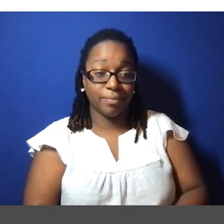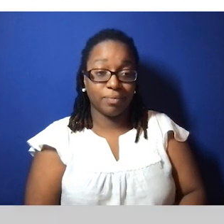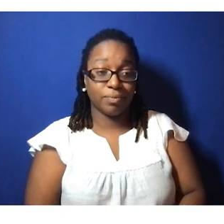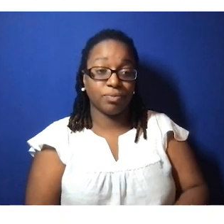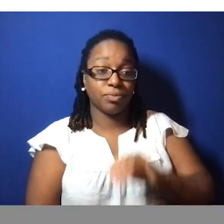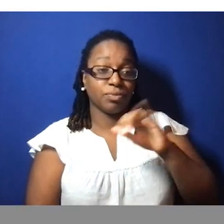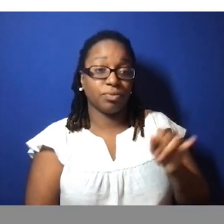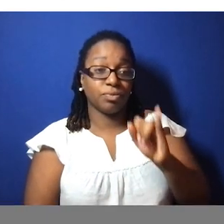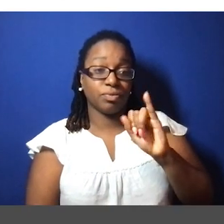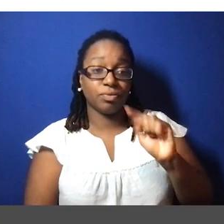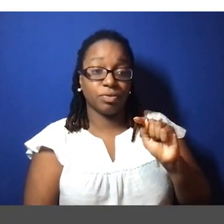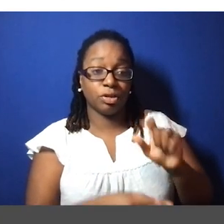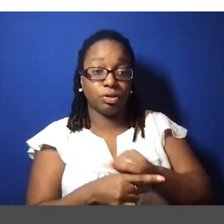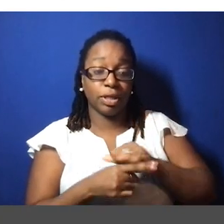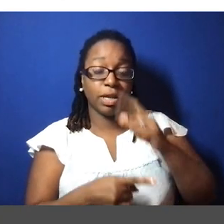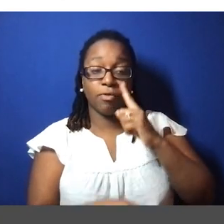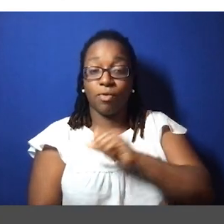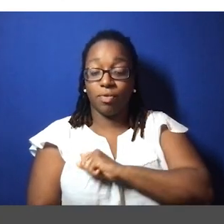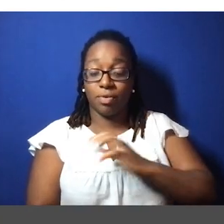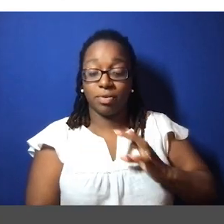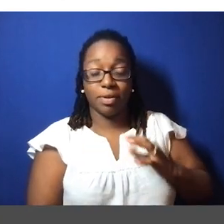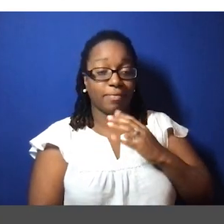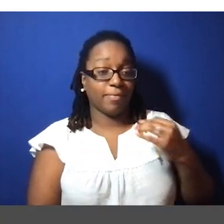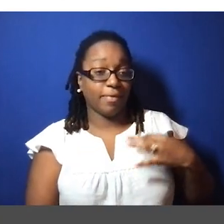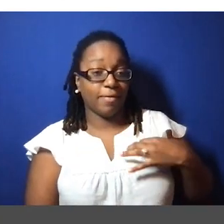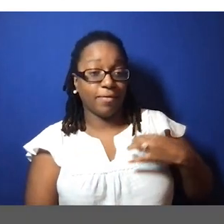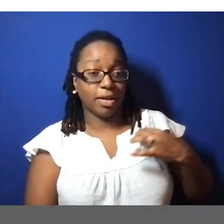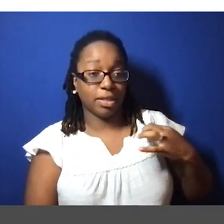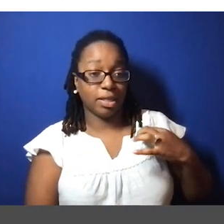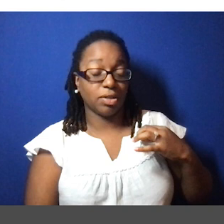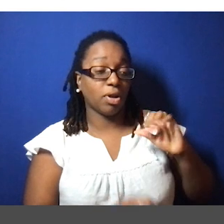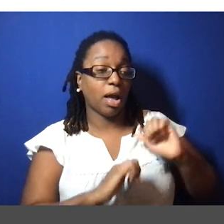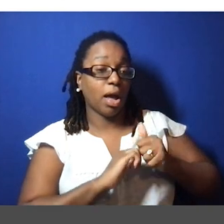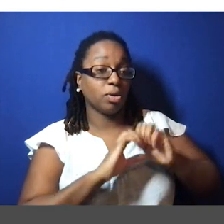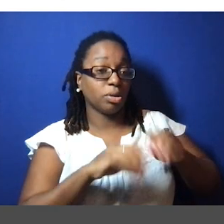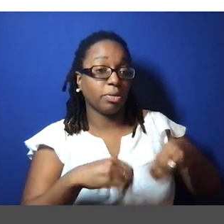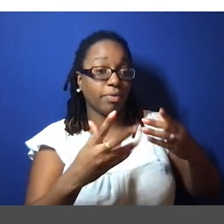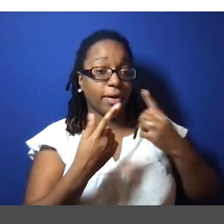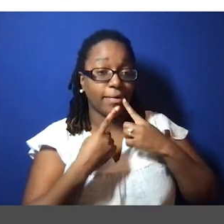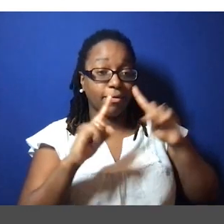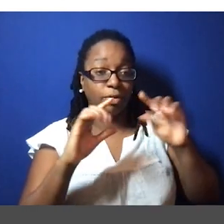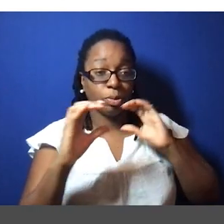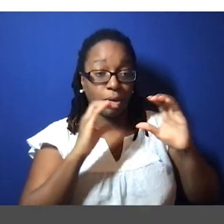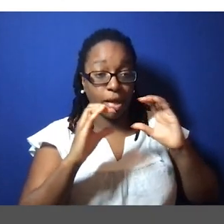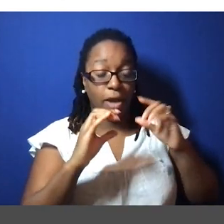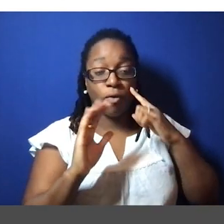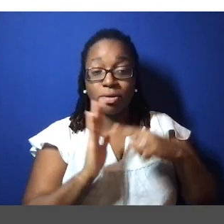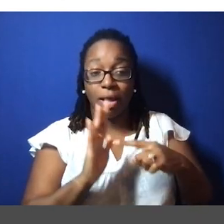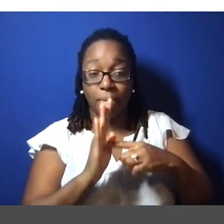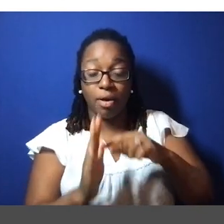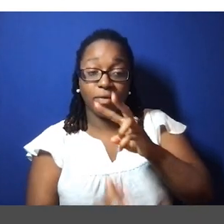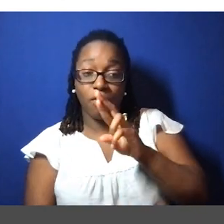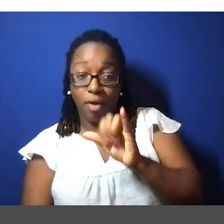arrive. JIT training for staff and volunteers on providing effective communications,